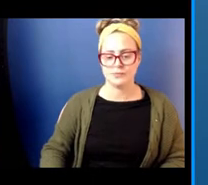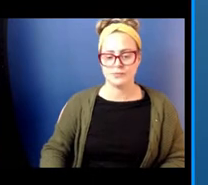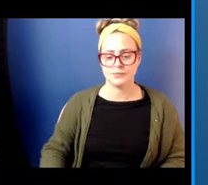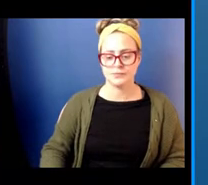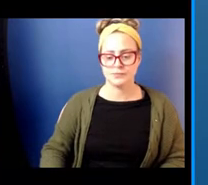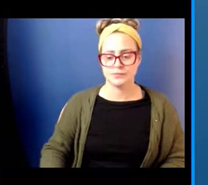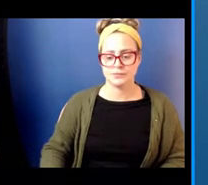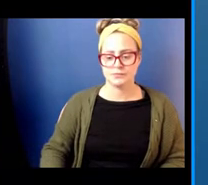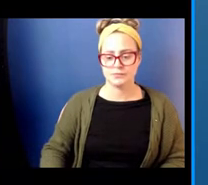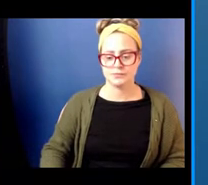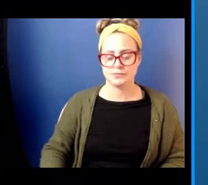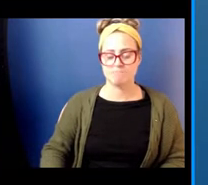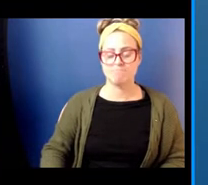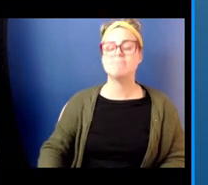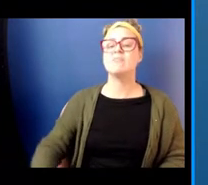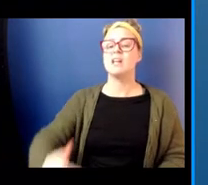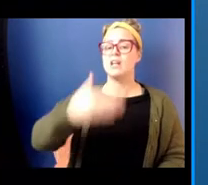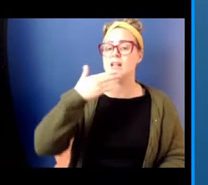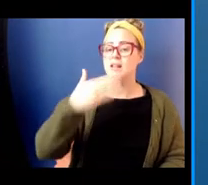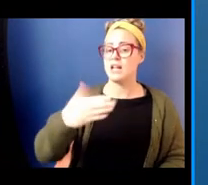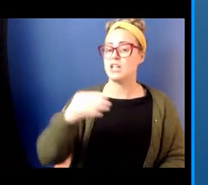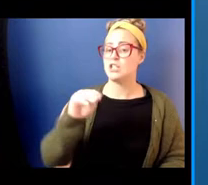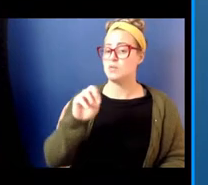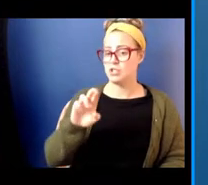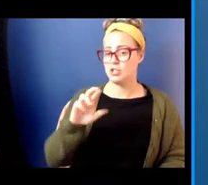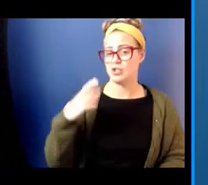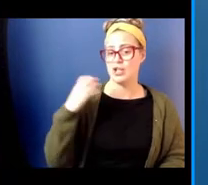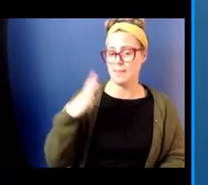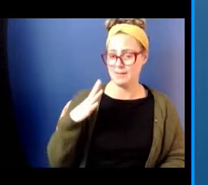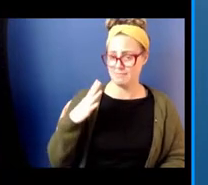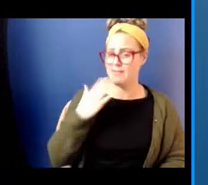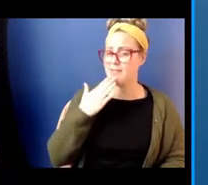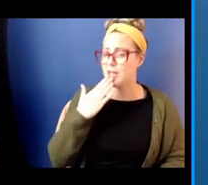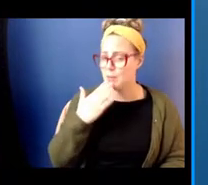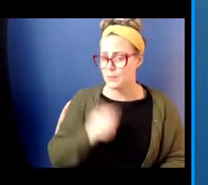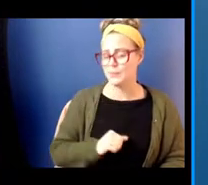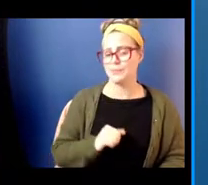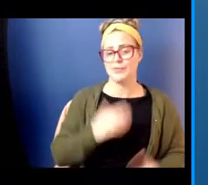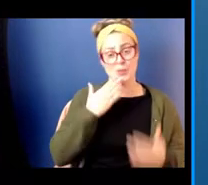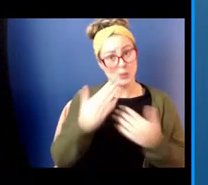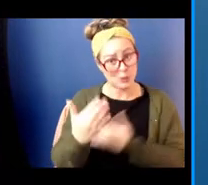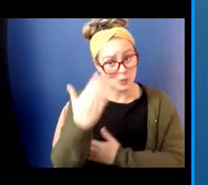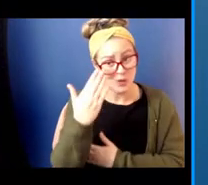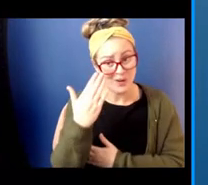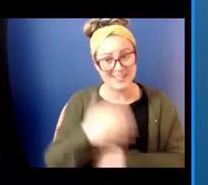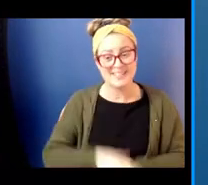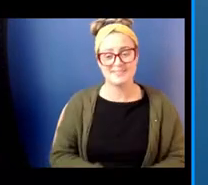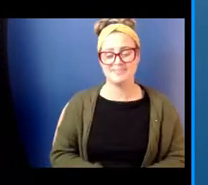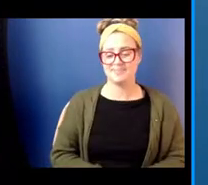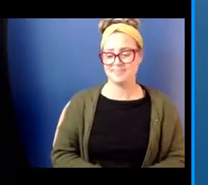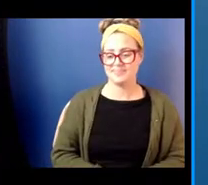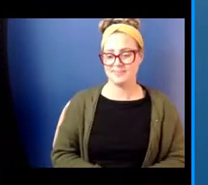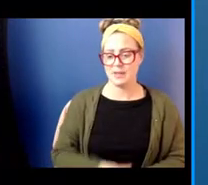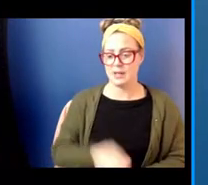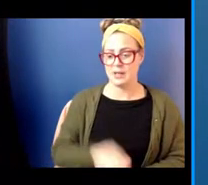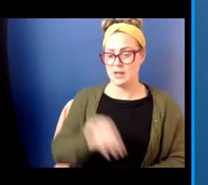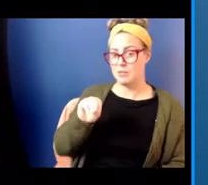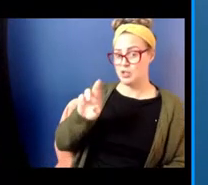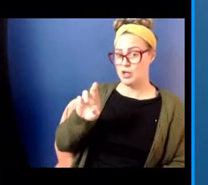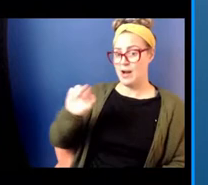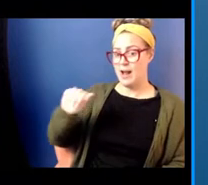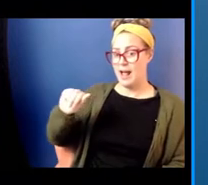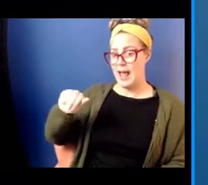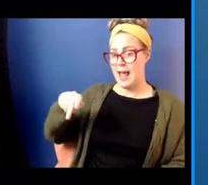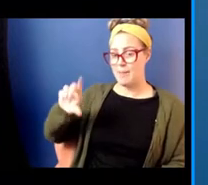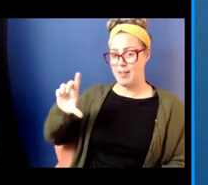thank you Mr chairman good morning Mr Applebaum I'm delighted to